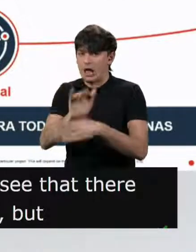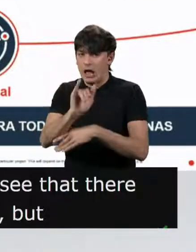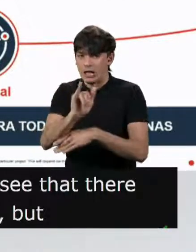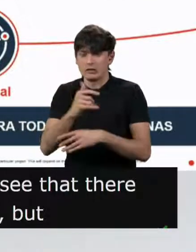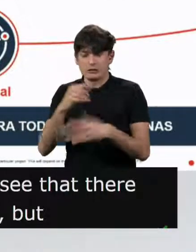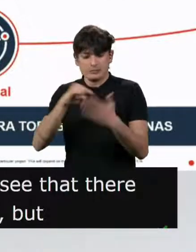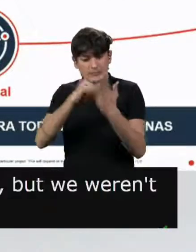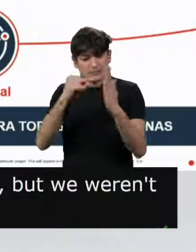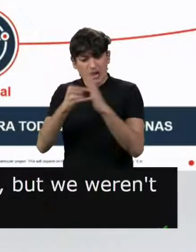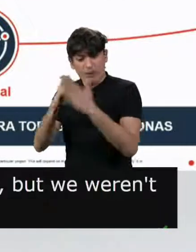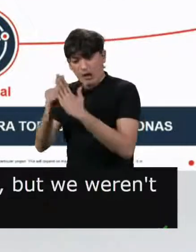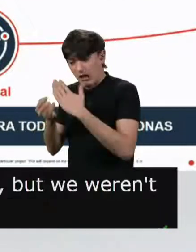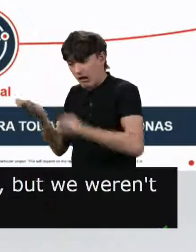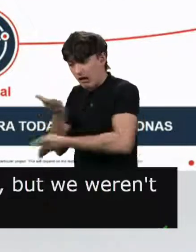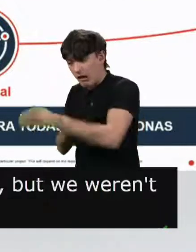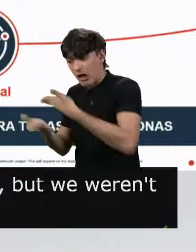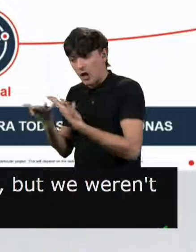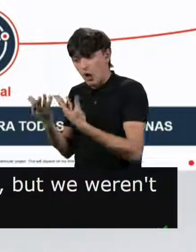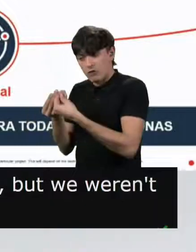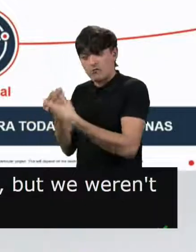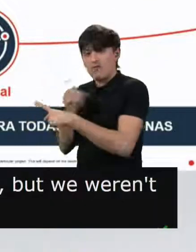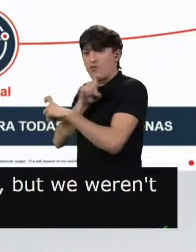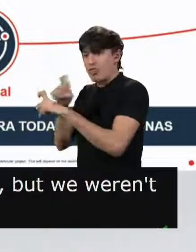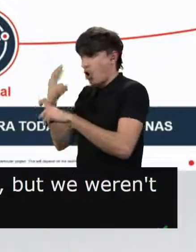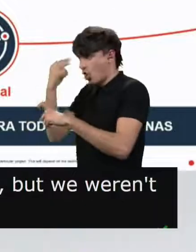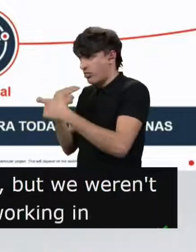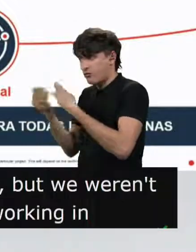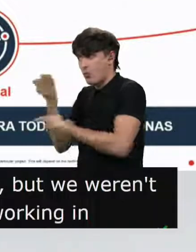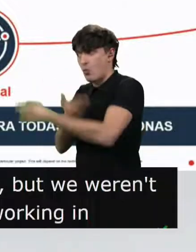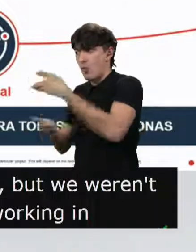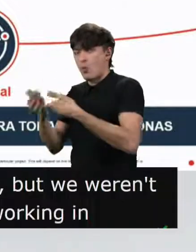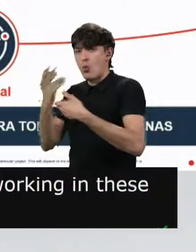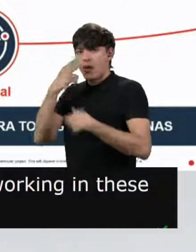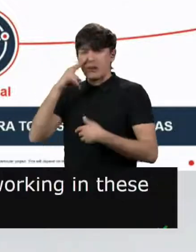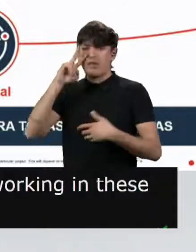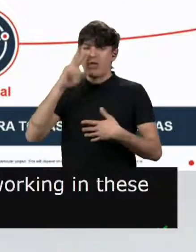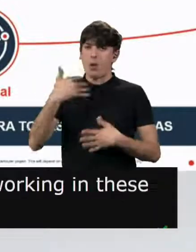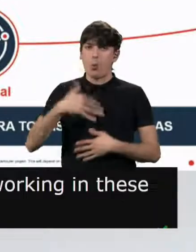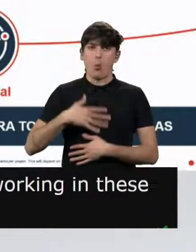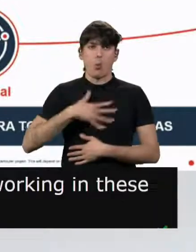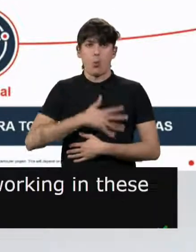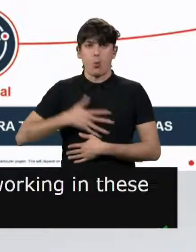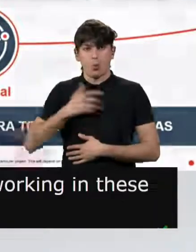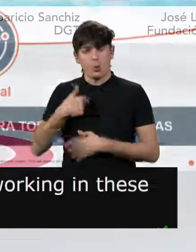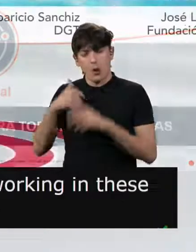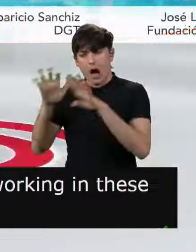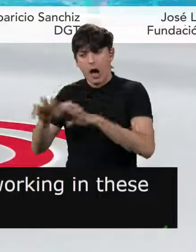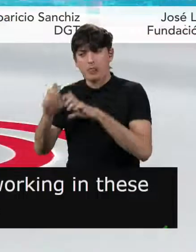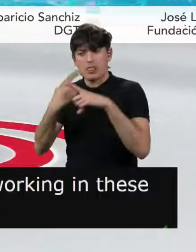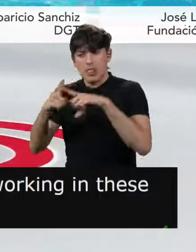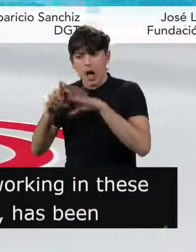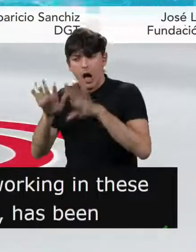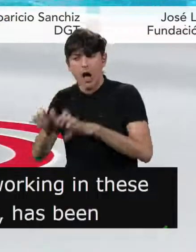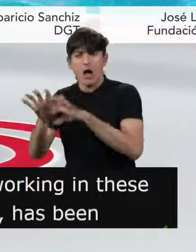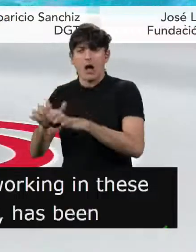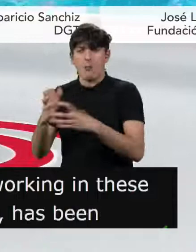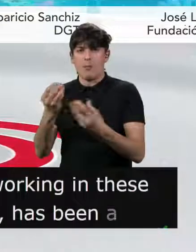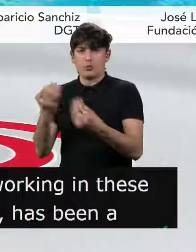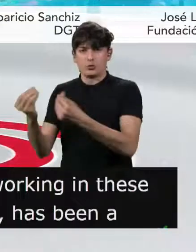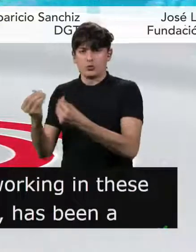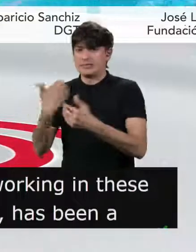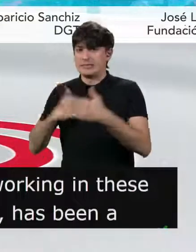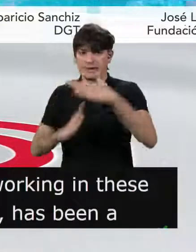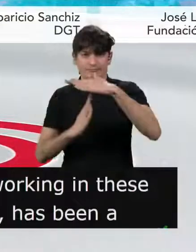consideration. So for me, working in these projects with them, these 2 projects especially, has been a fantastic experience. So I'm